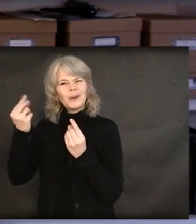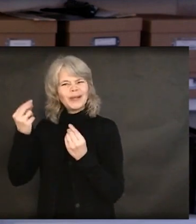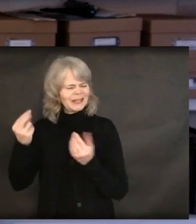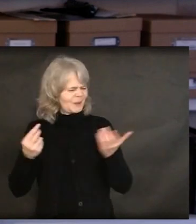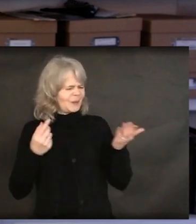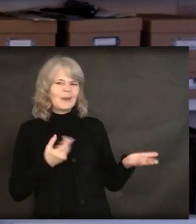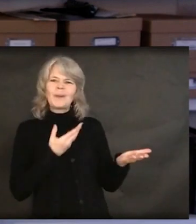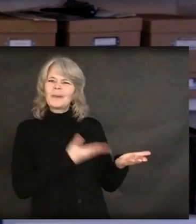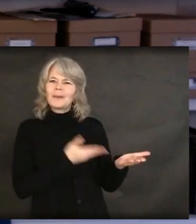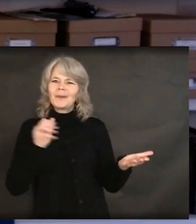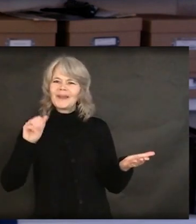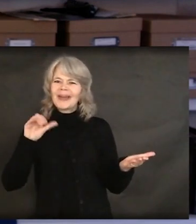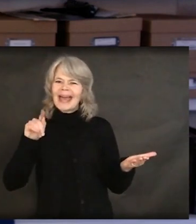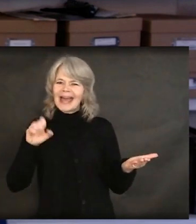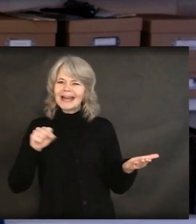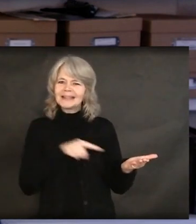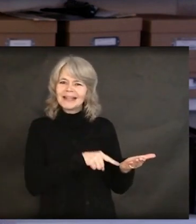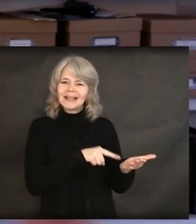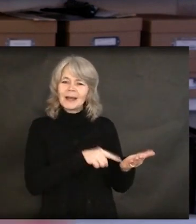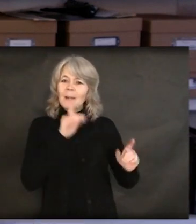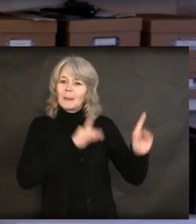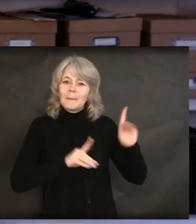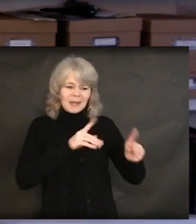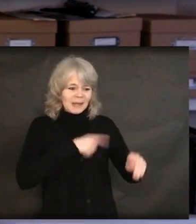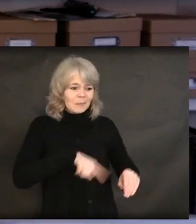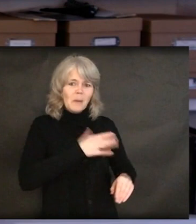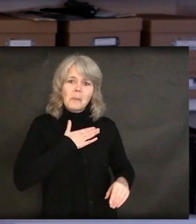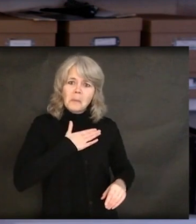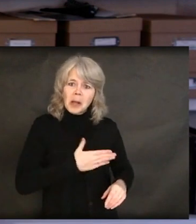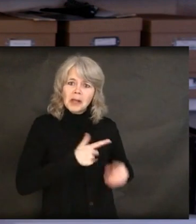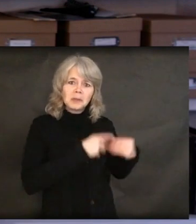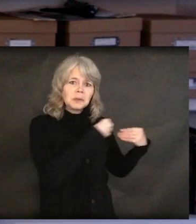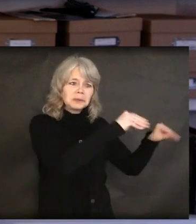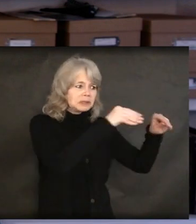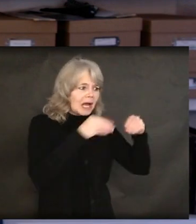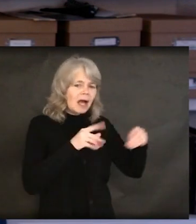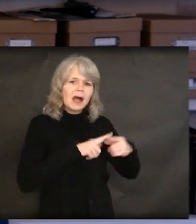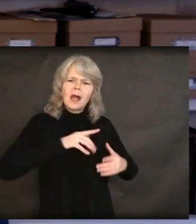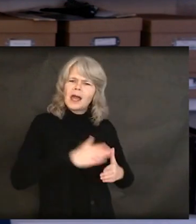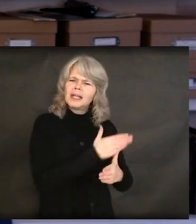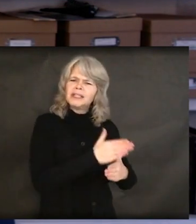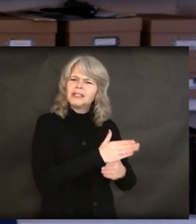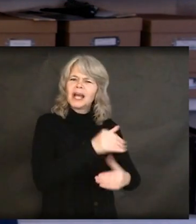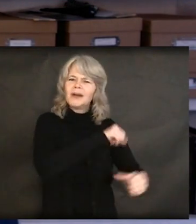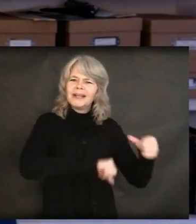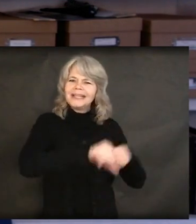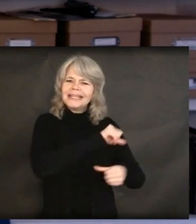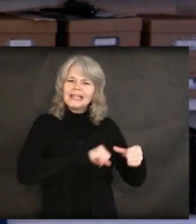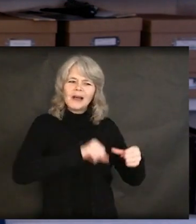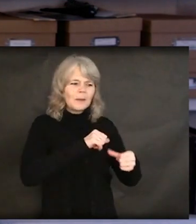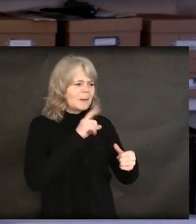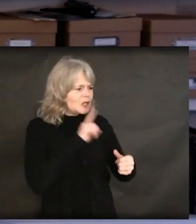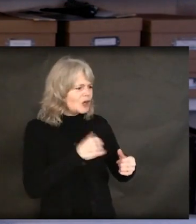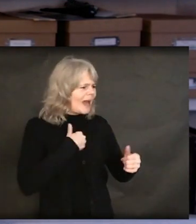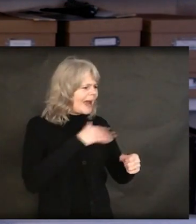teaching? What do we make of a church where no one holds on to their stuff, but is always willing to sell it all for the sake of